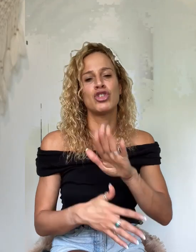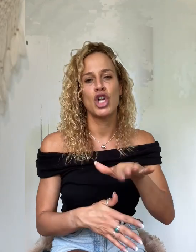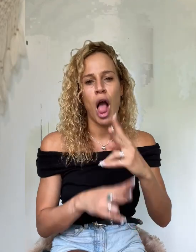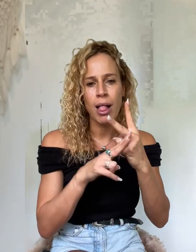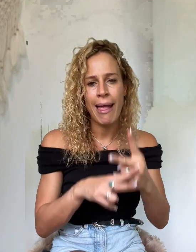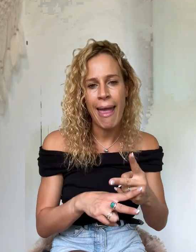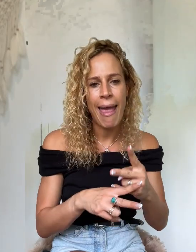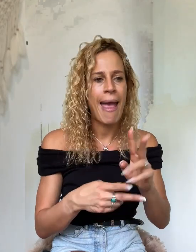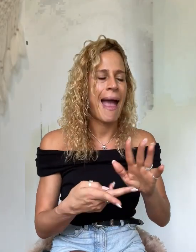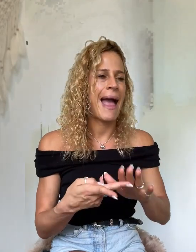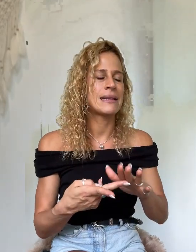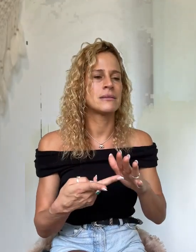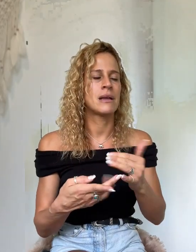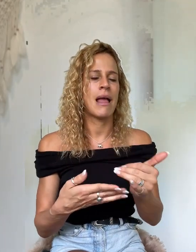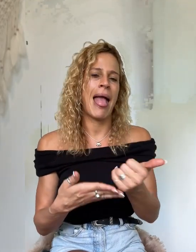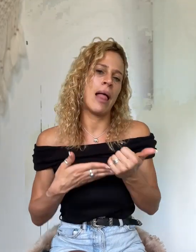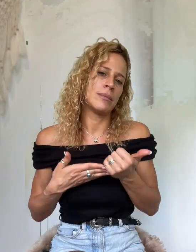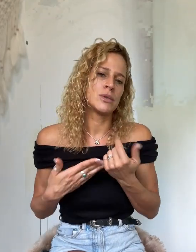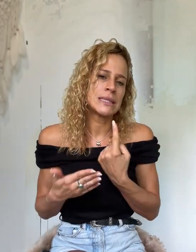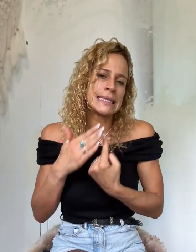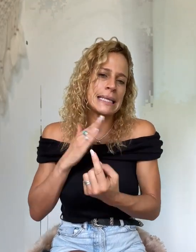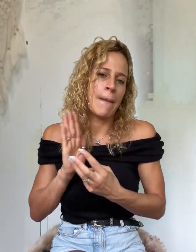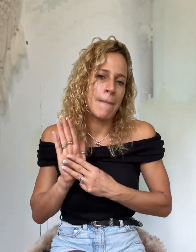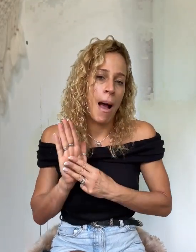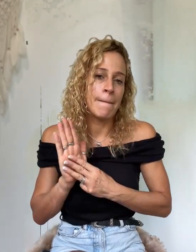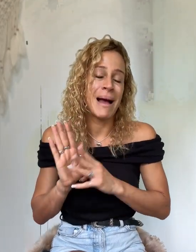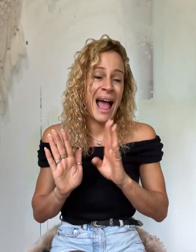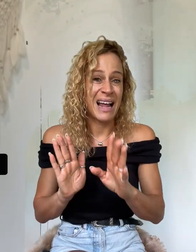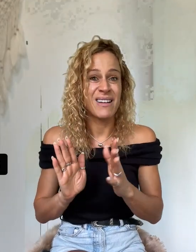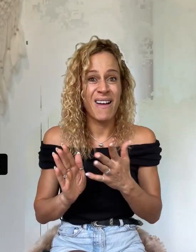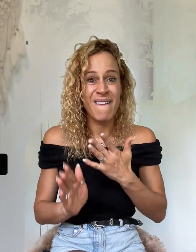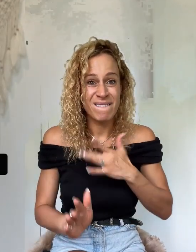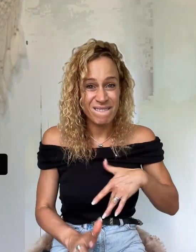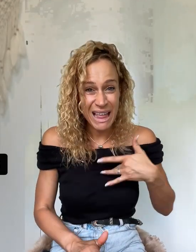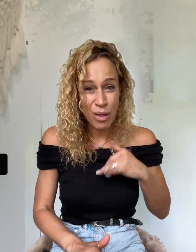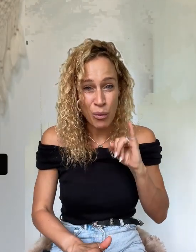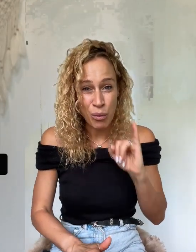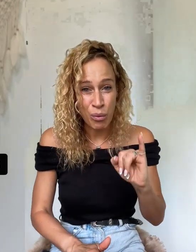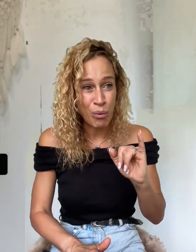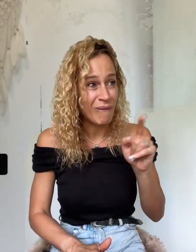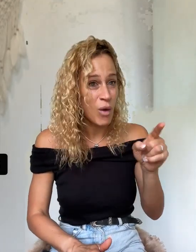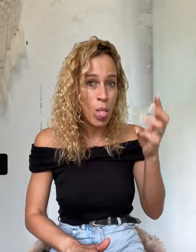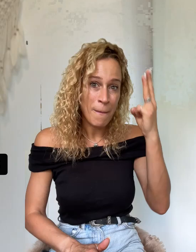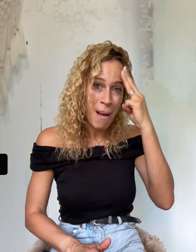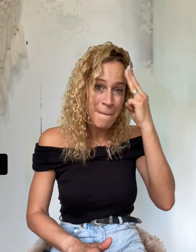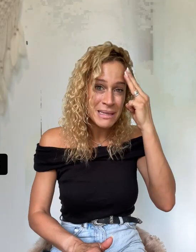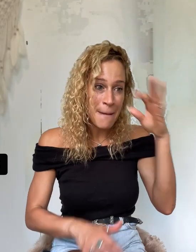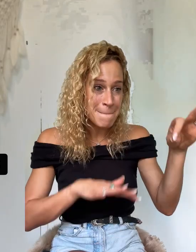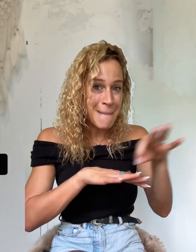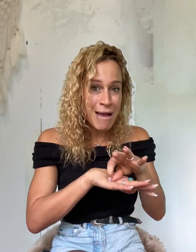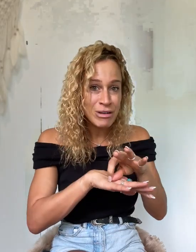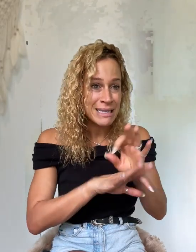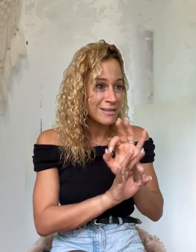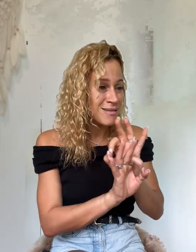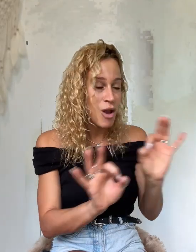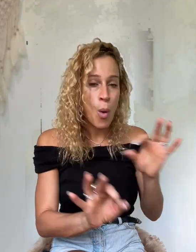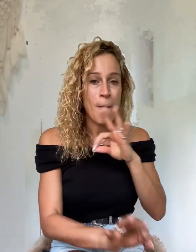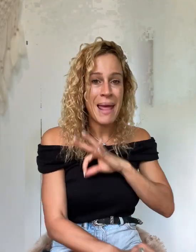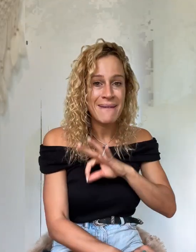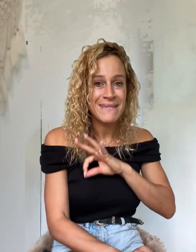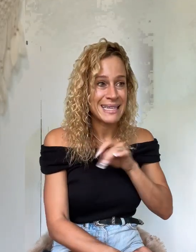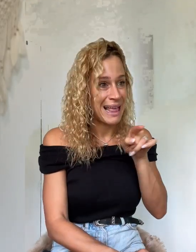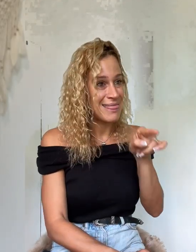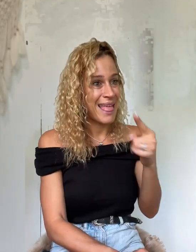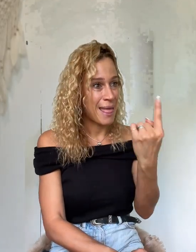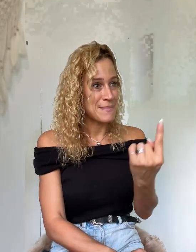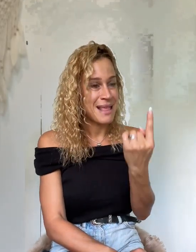So it helped me out as a single mom. And my heart truly went out to the mums that were married because they didn't